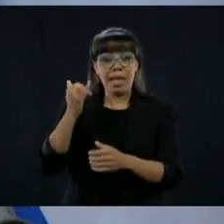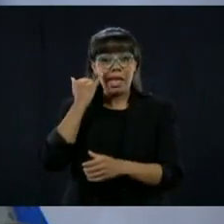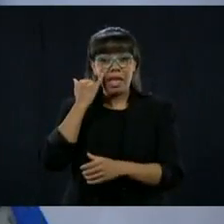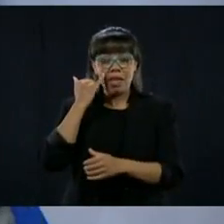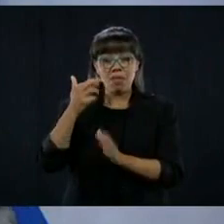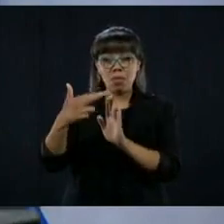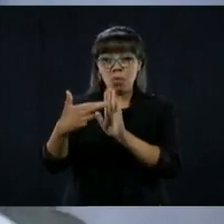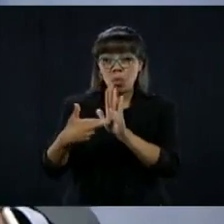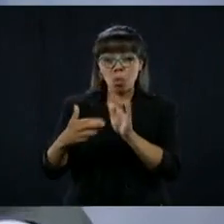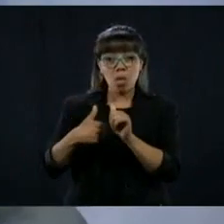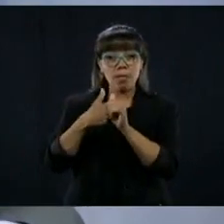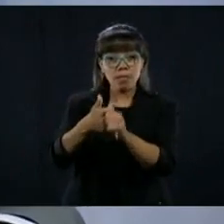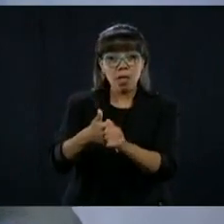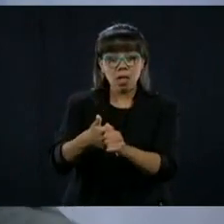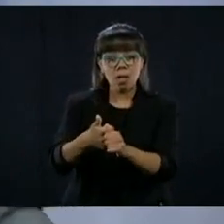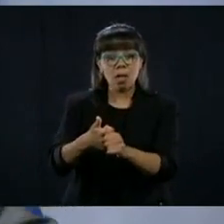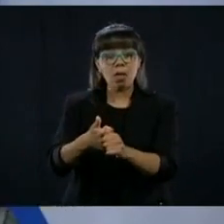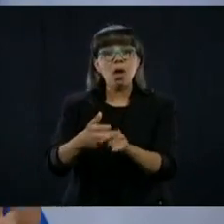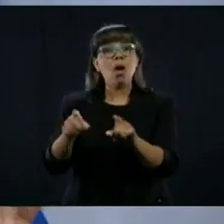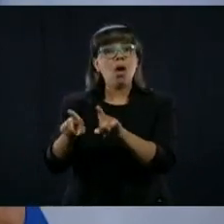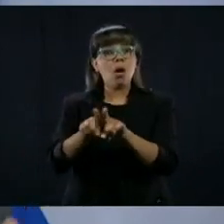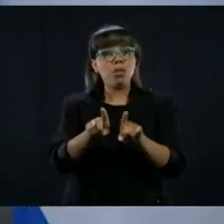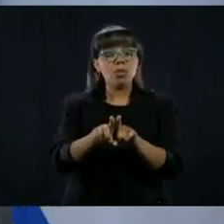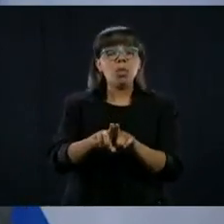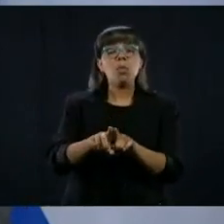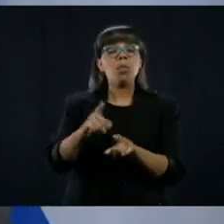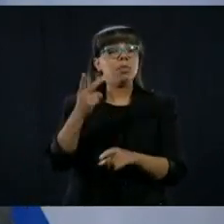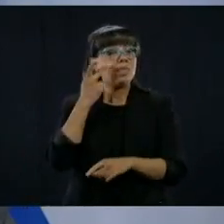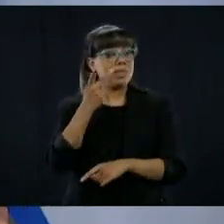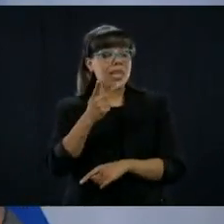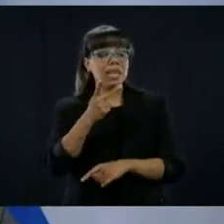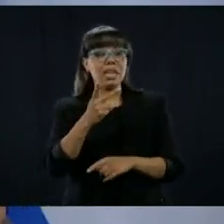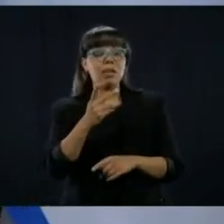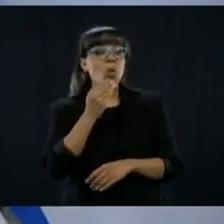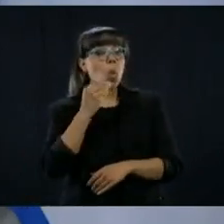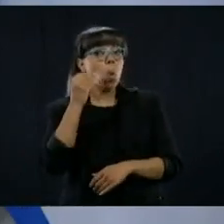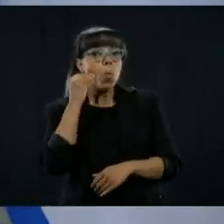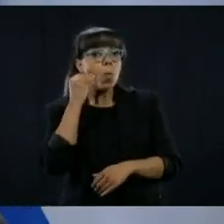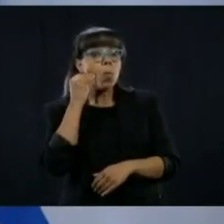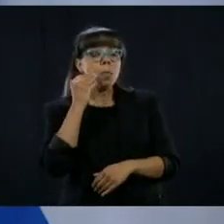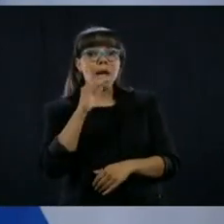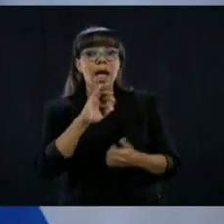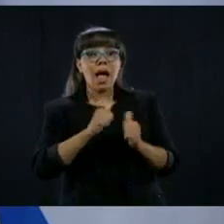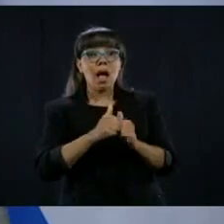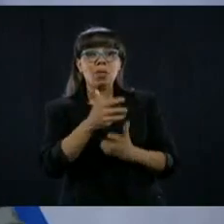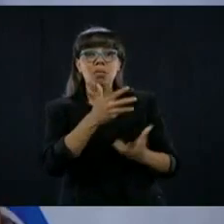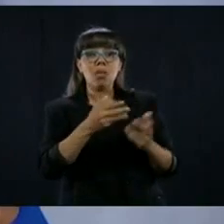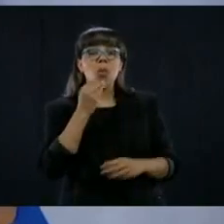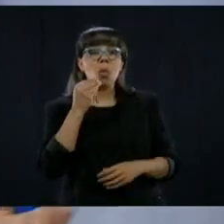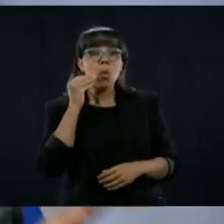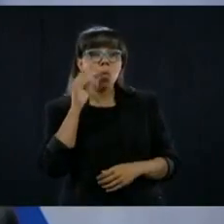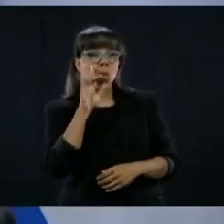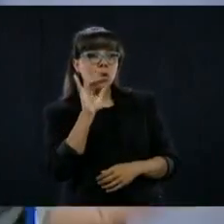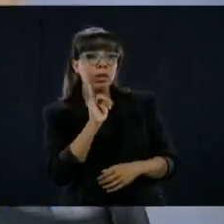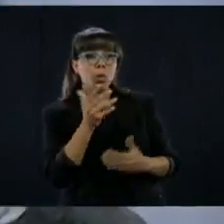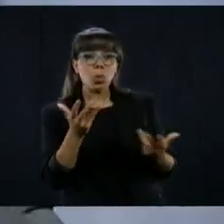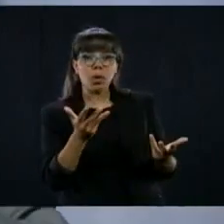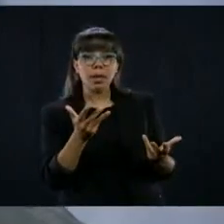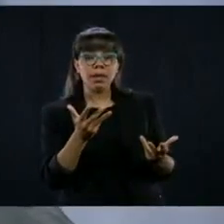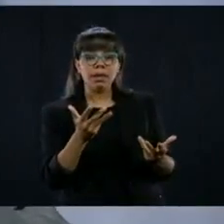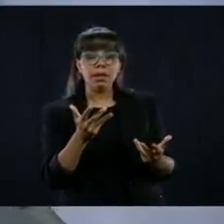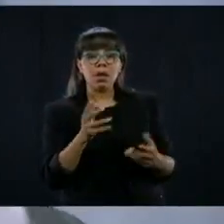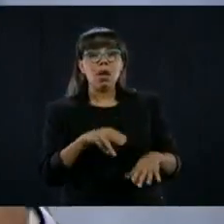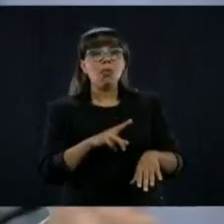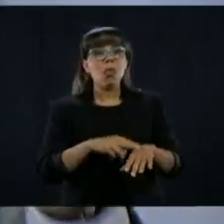so not normal to stay 2 meters away when you have a dinner, that probably the risk there is going to be higher, and it's more